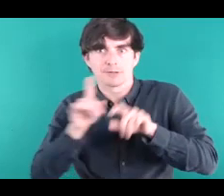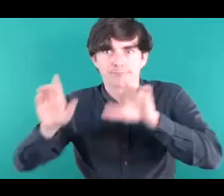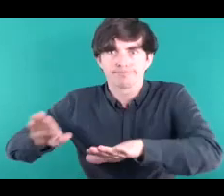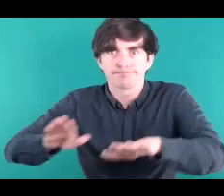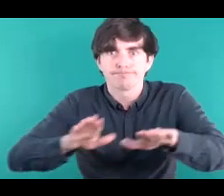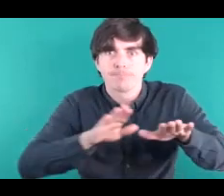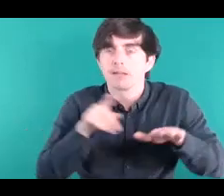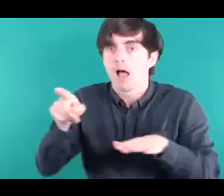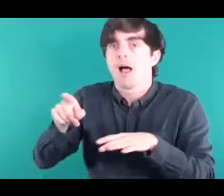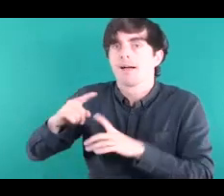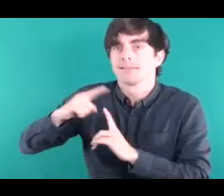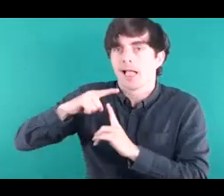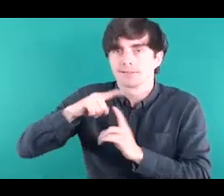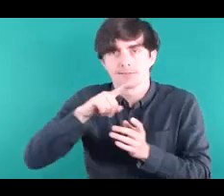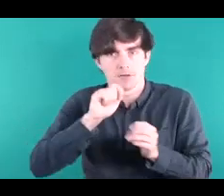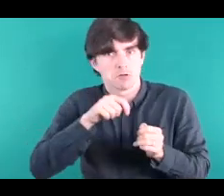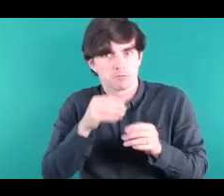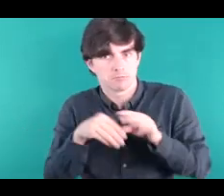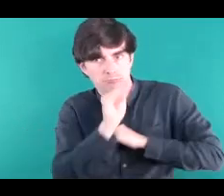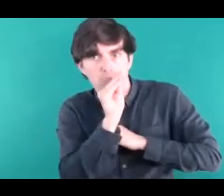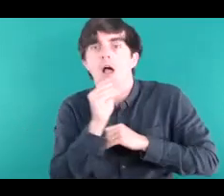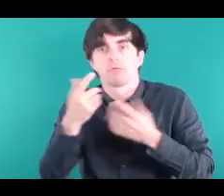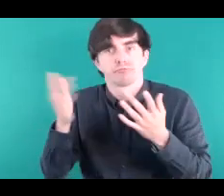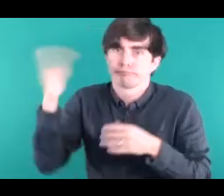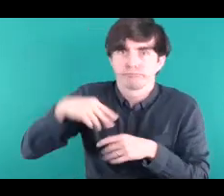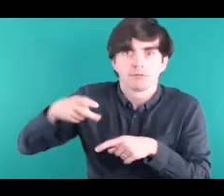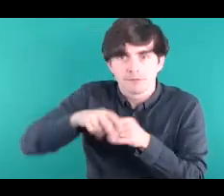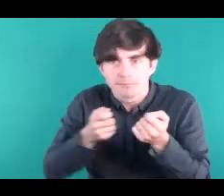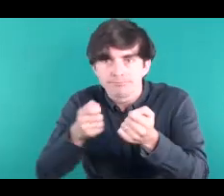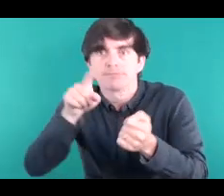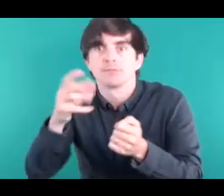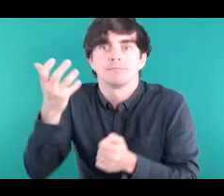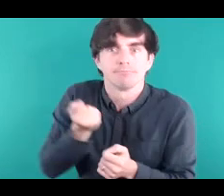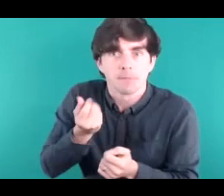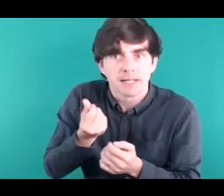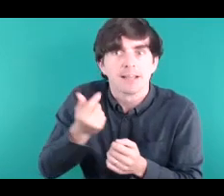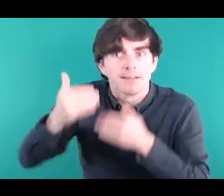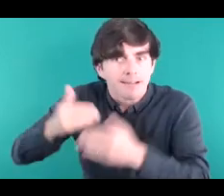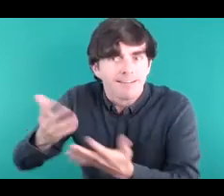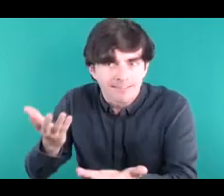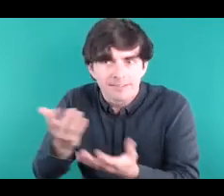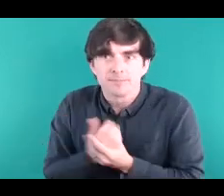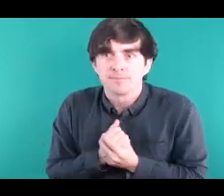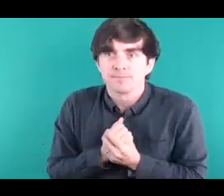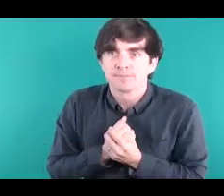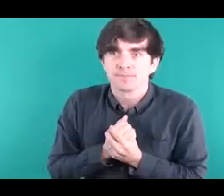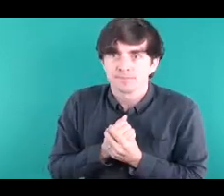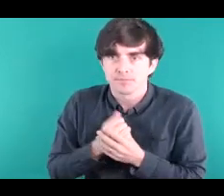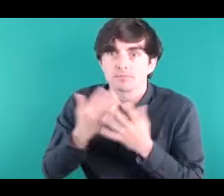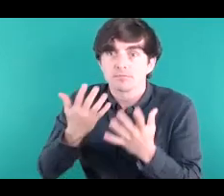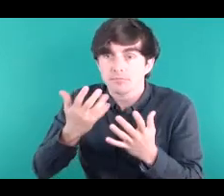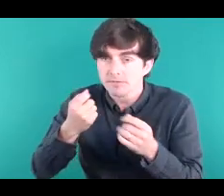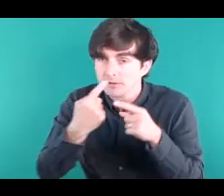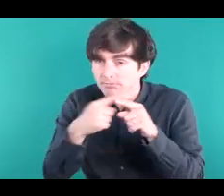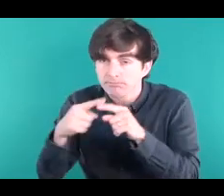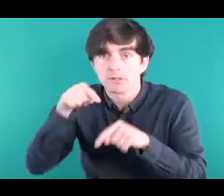got is mixed, of course, but there are few elements coming quite strongly. The first one, and that would surprise